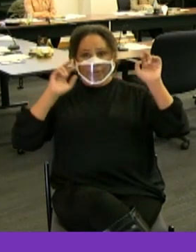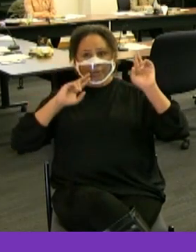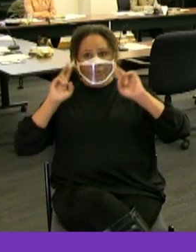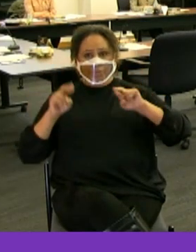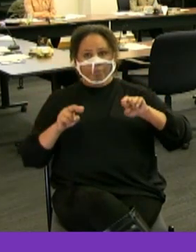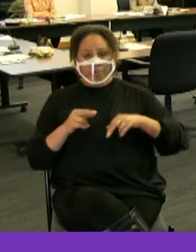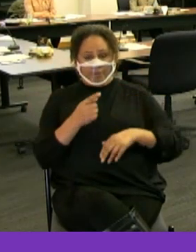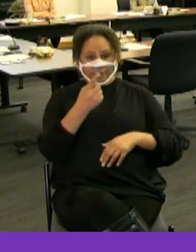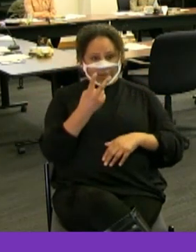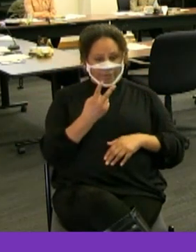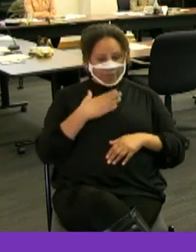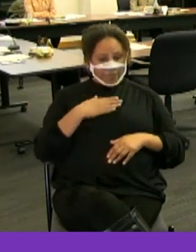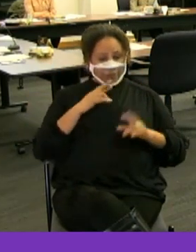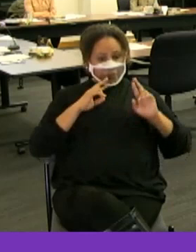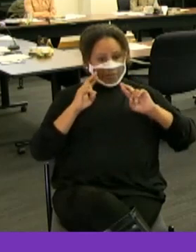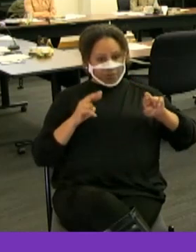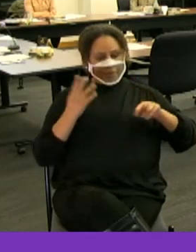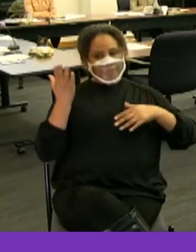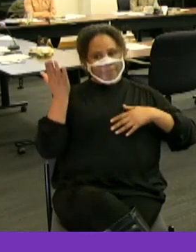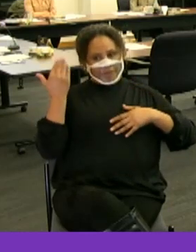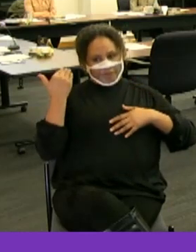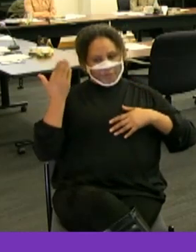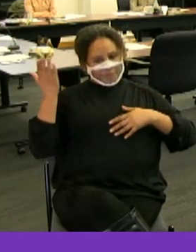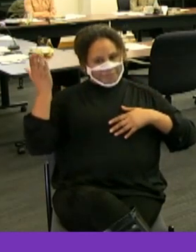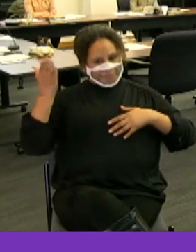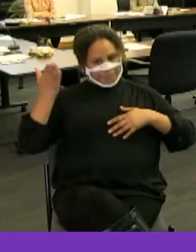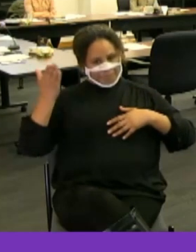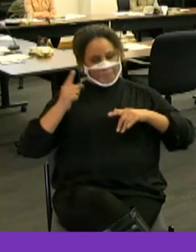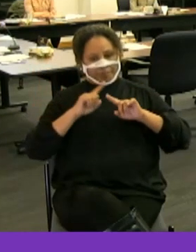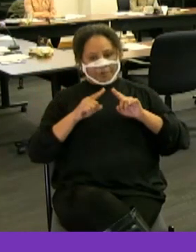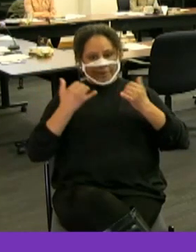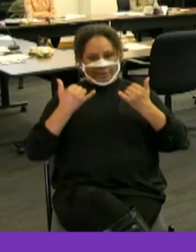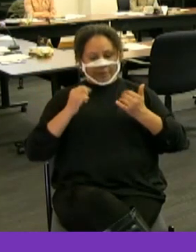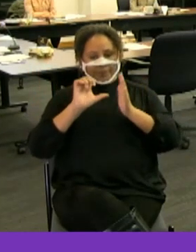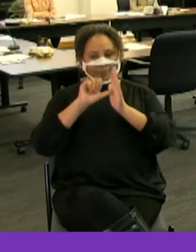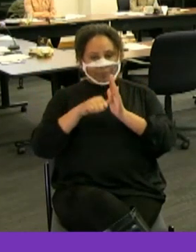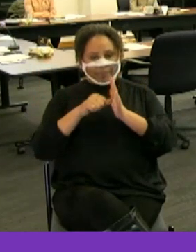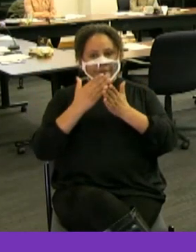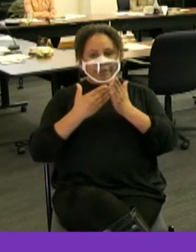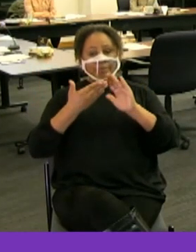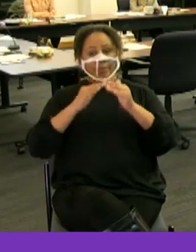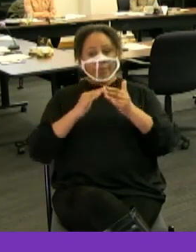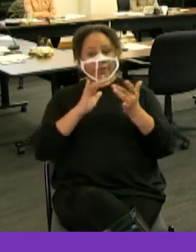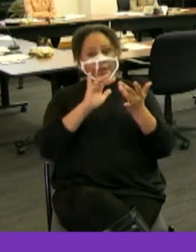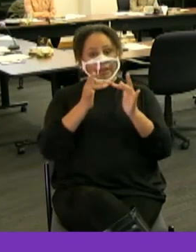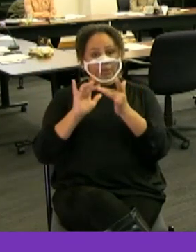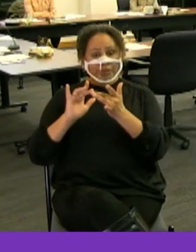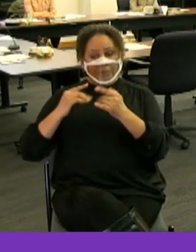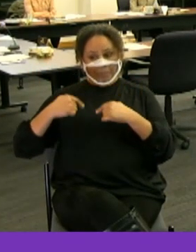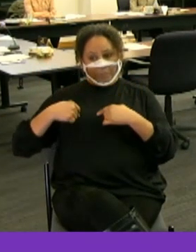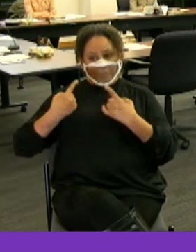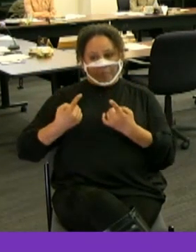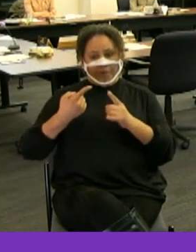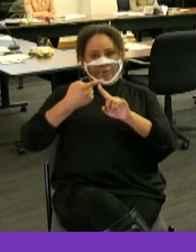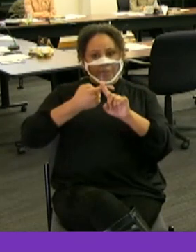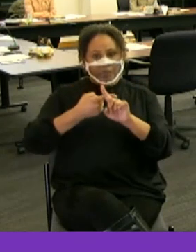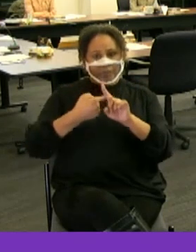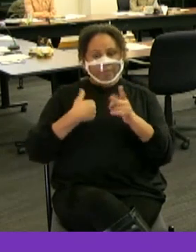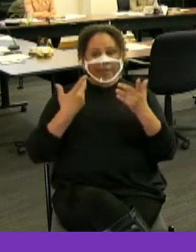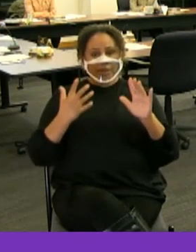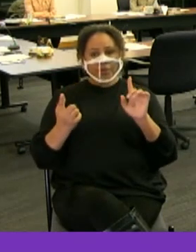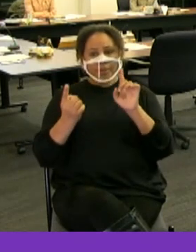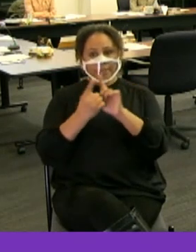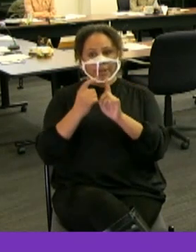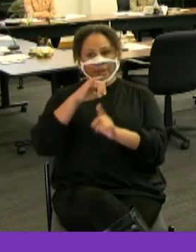report was delivered earlier, but I'd like to just highlight some of my community outreach over the past month. I have met with